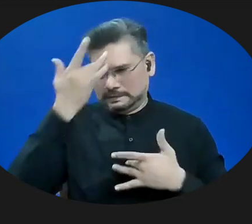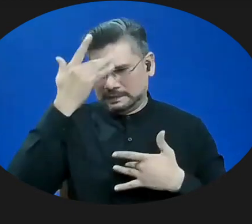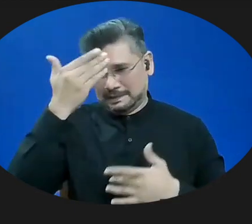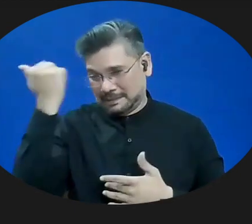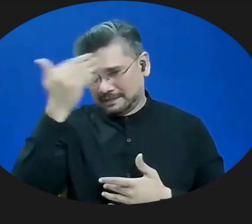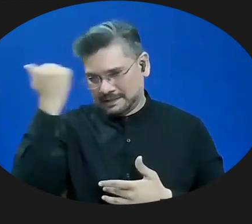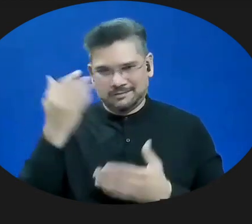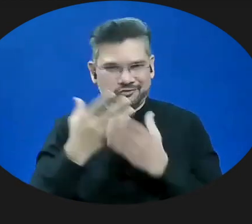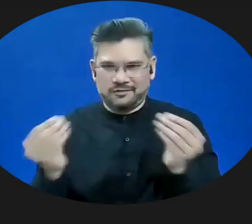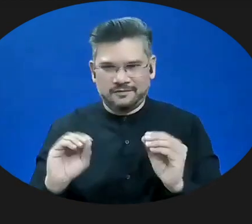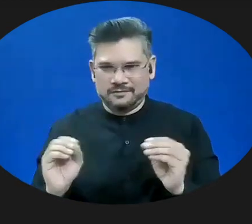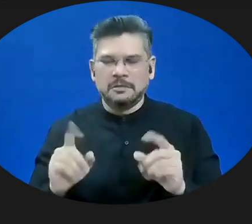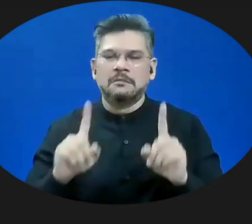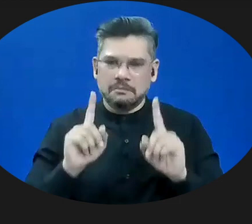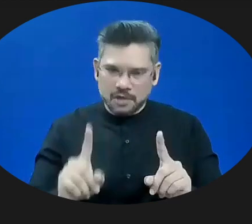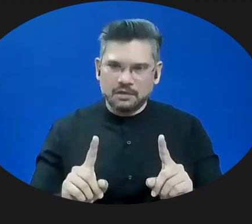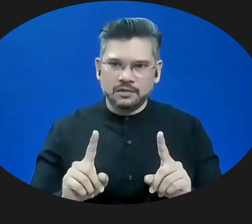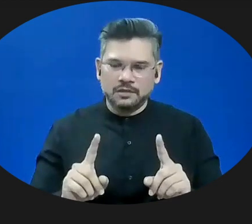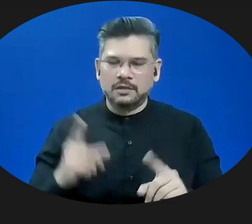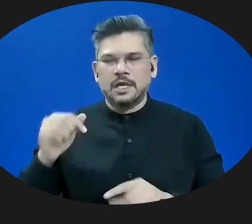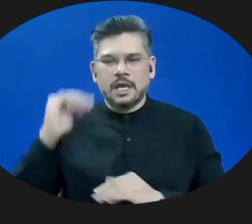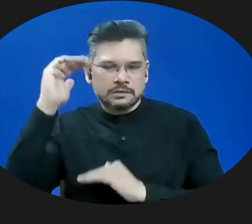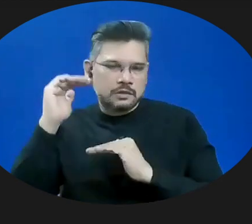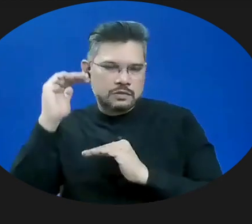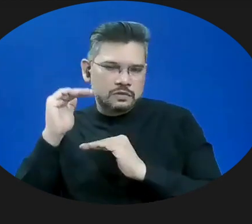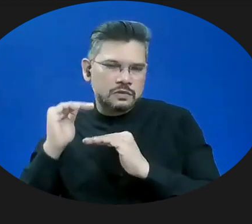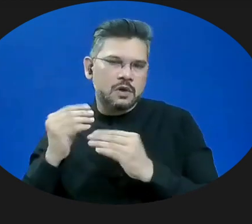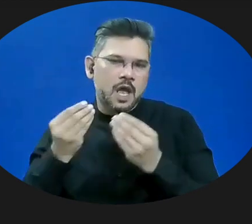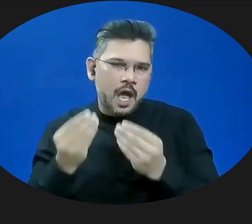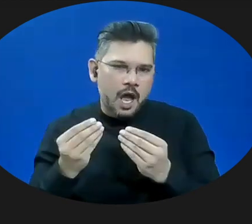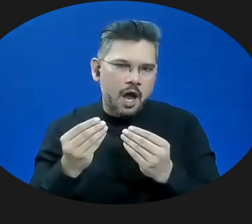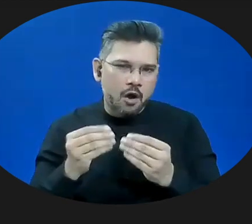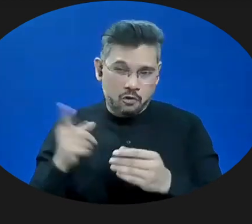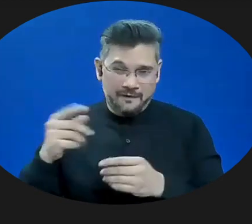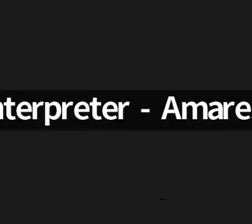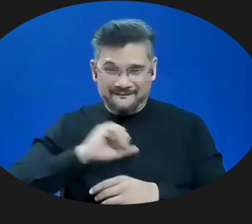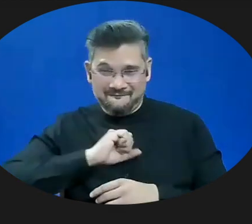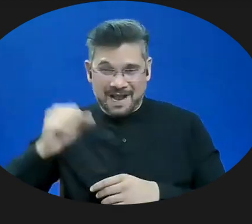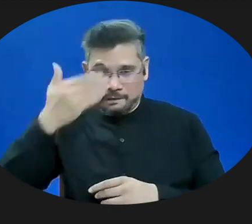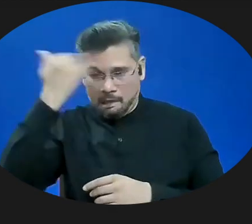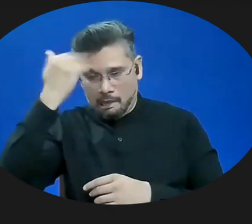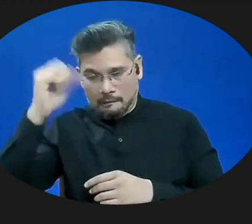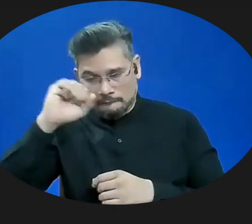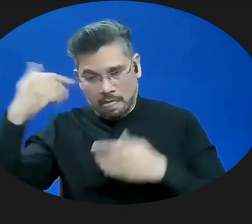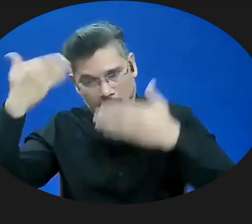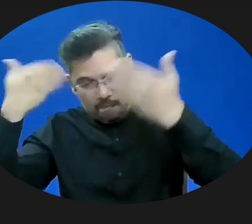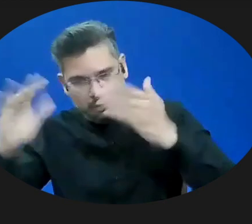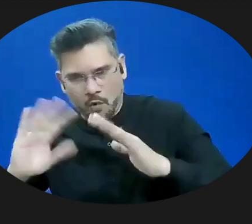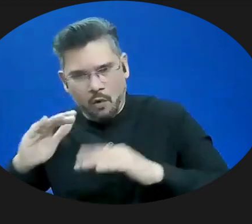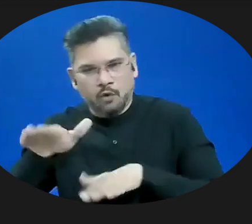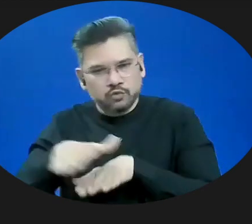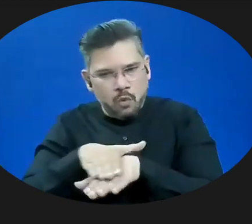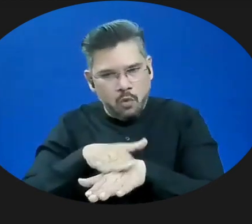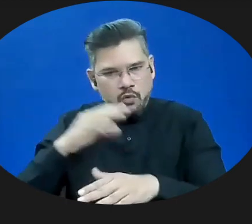can sustain. You can slow down the progress. So once for me, I'm a